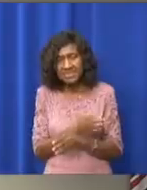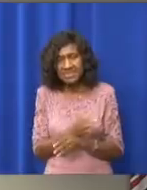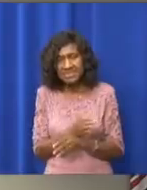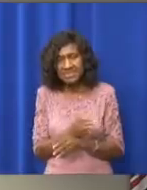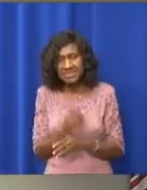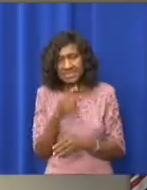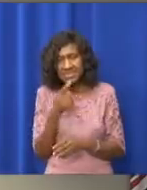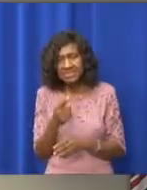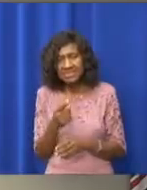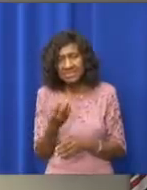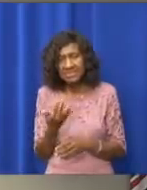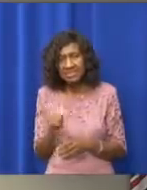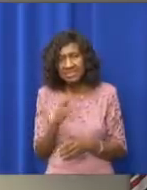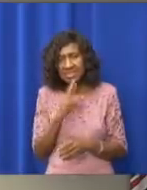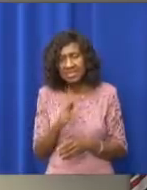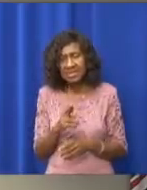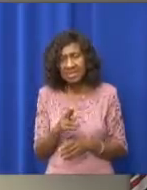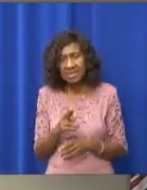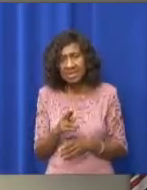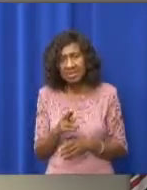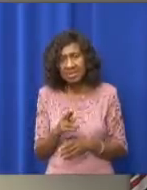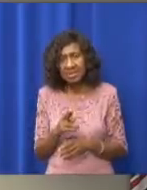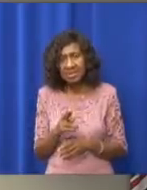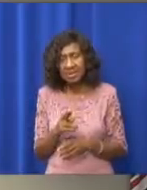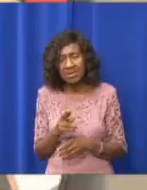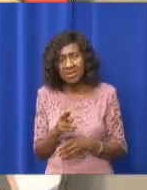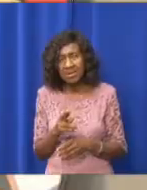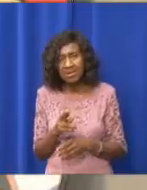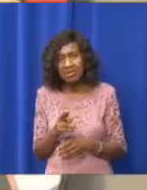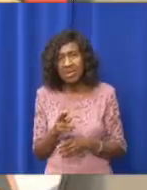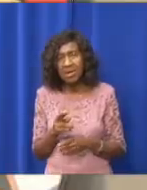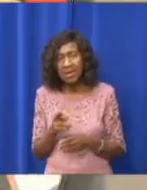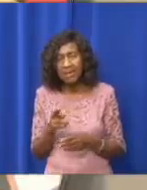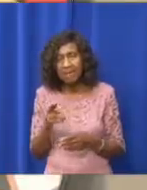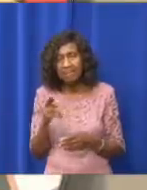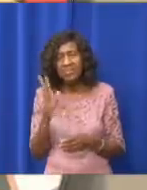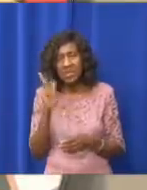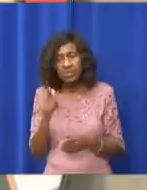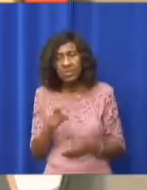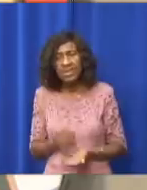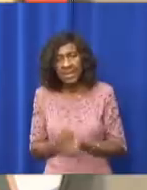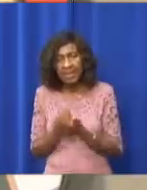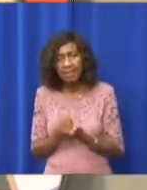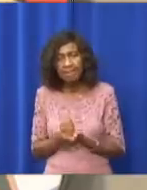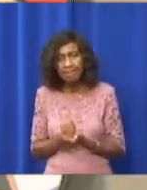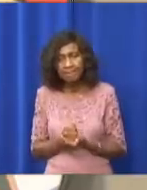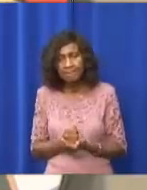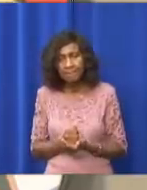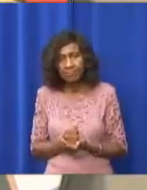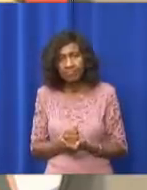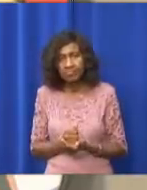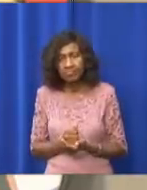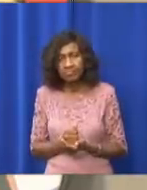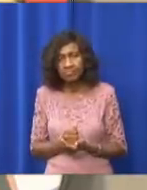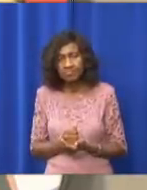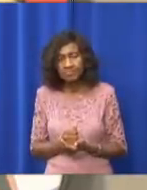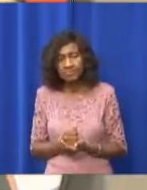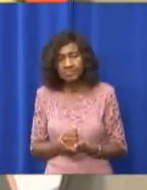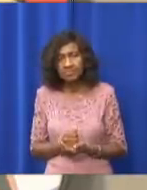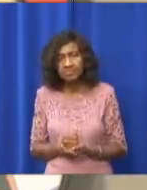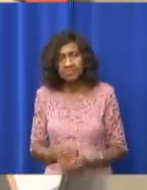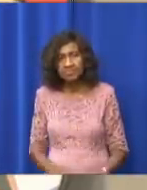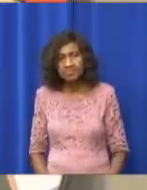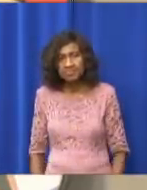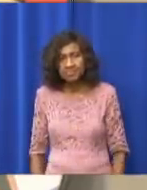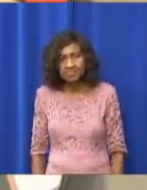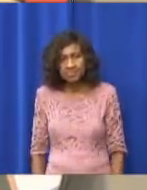that they are willing to look at as well as that fund gets up and running. So there are non-government possibilities here as